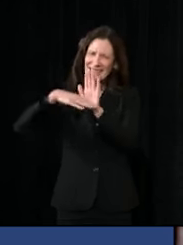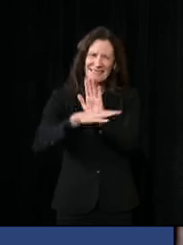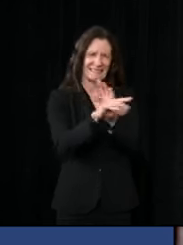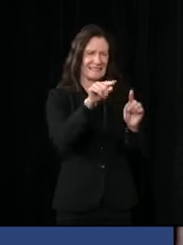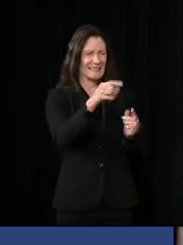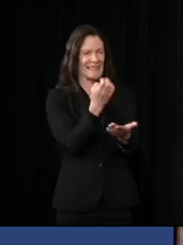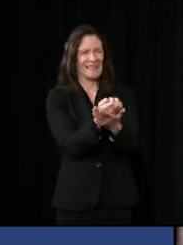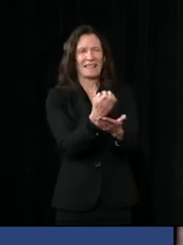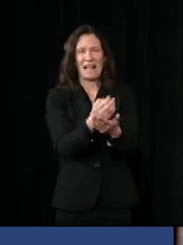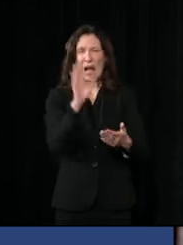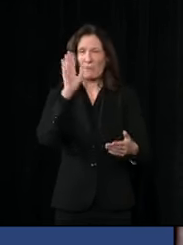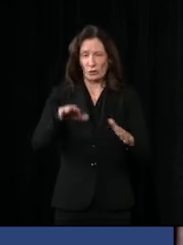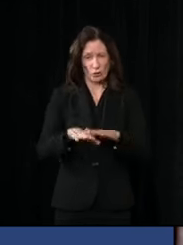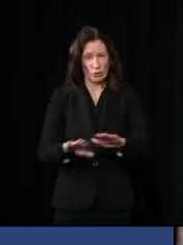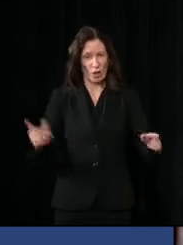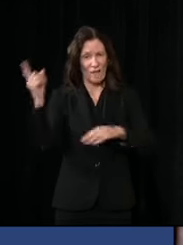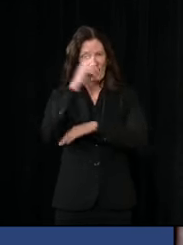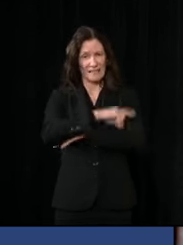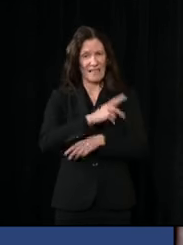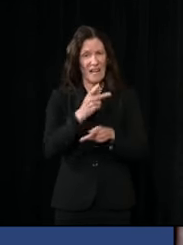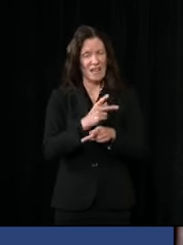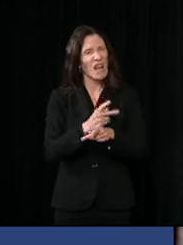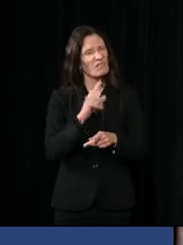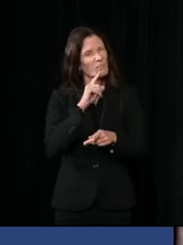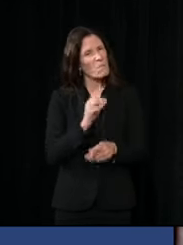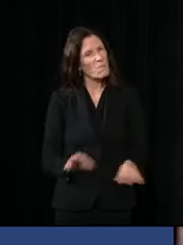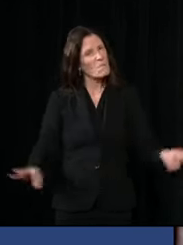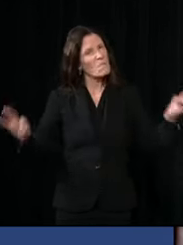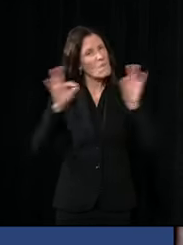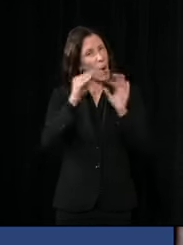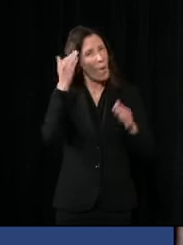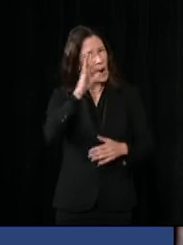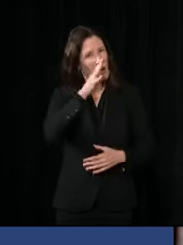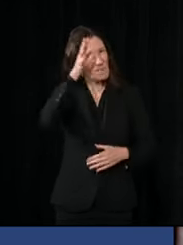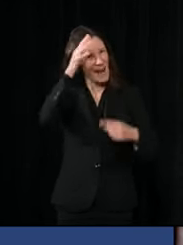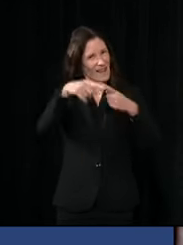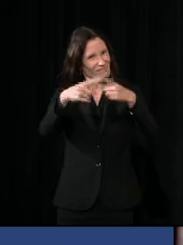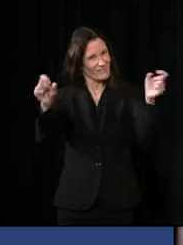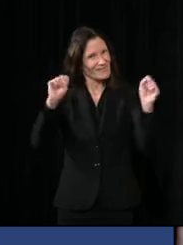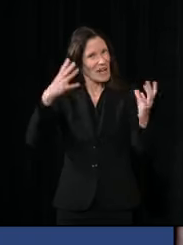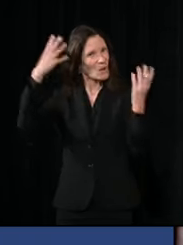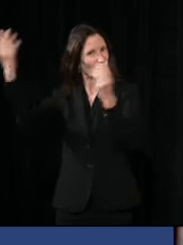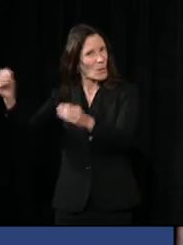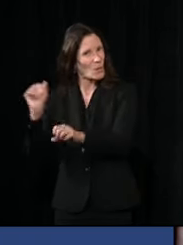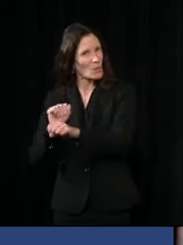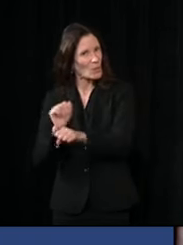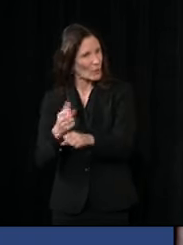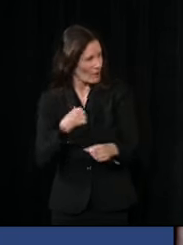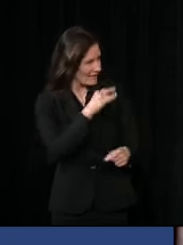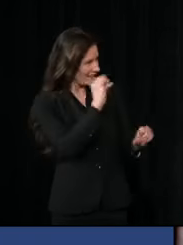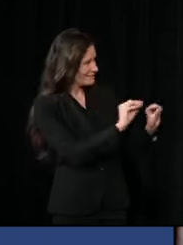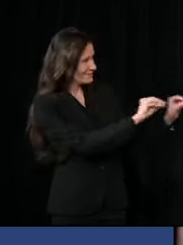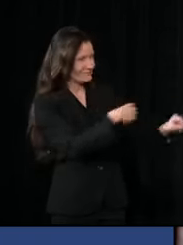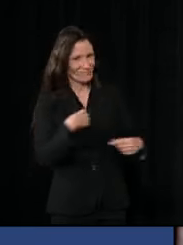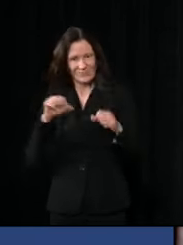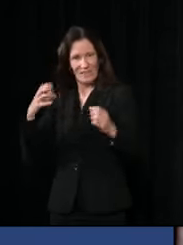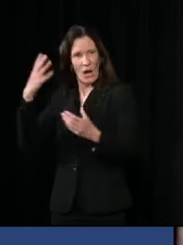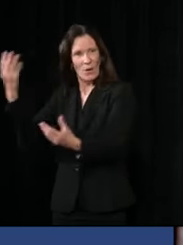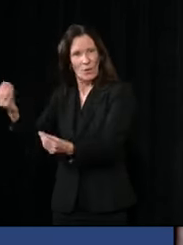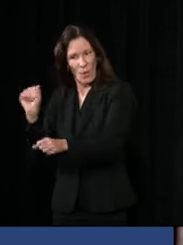can return to work. We must ensure their wages are fair and the protections are in place for providers in the